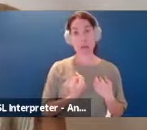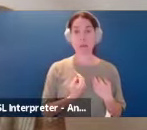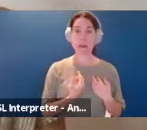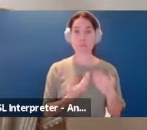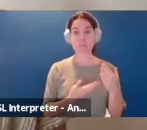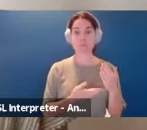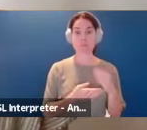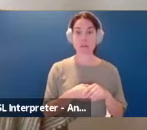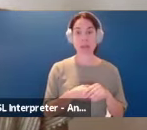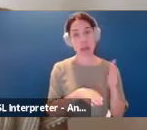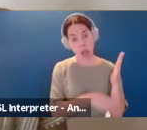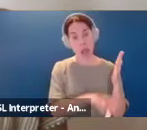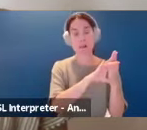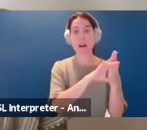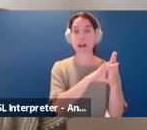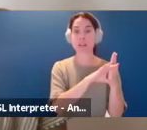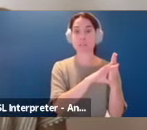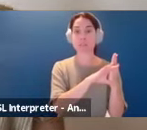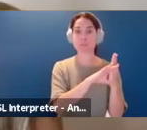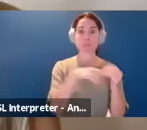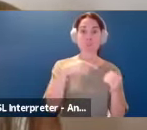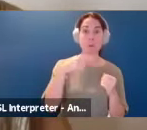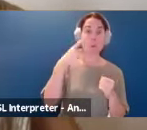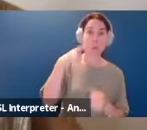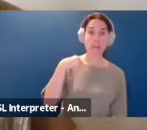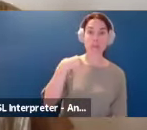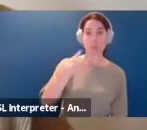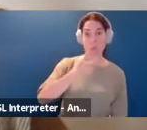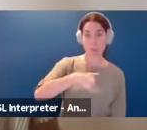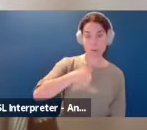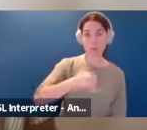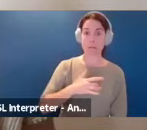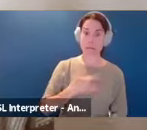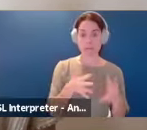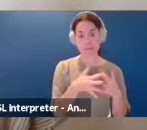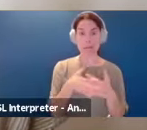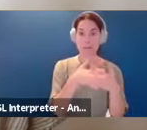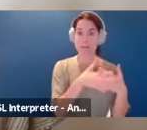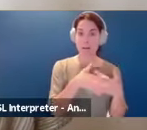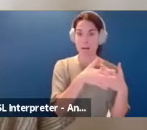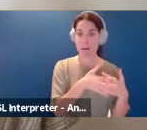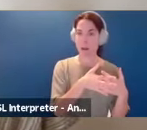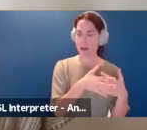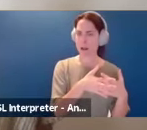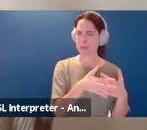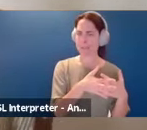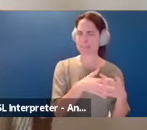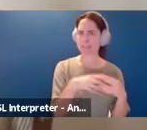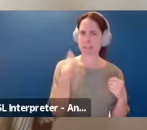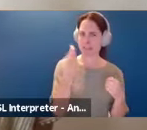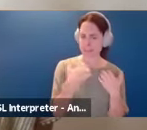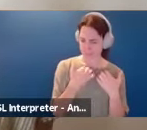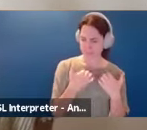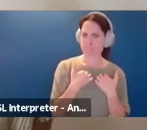states in our system of racial graded inequality and i think dr ambedkar really exemplify